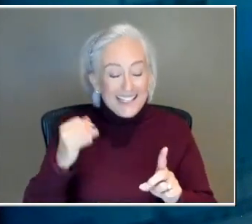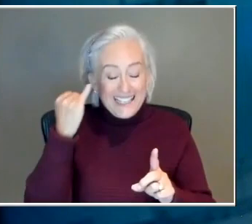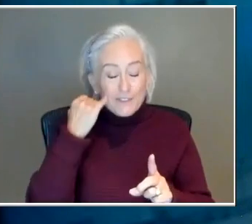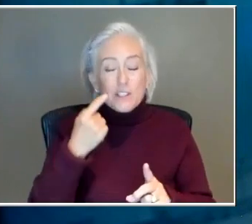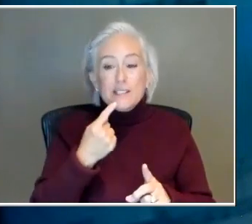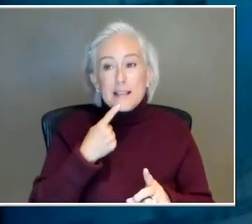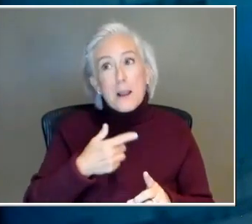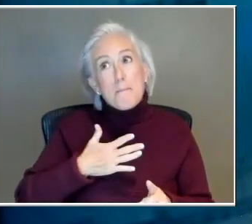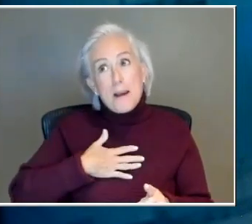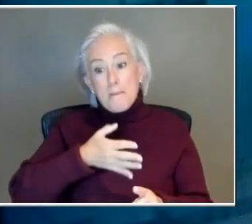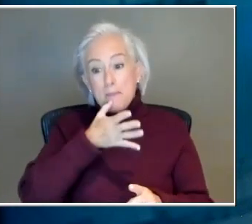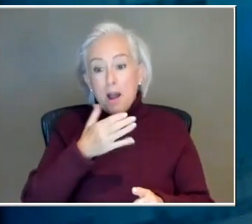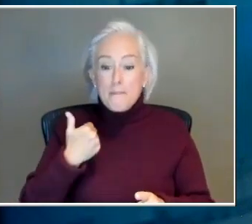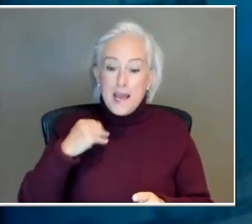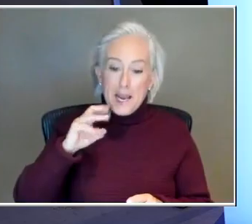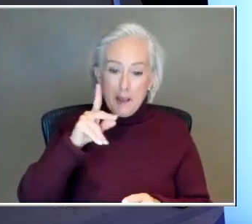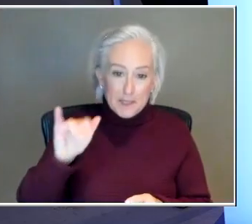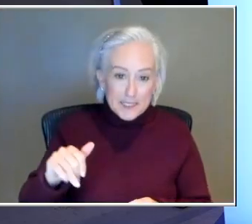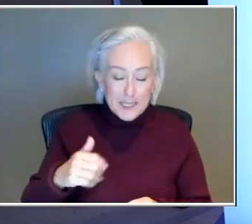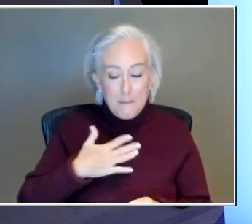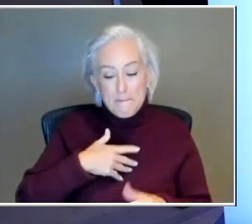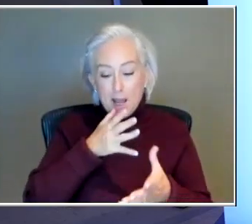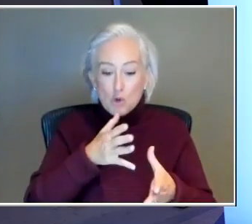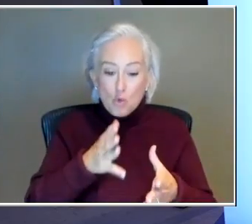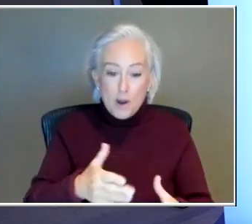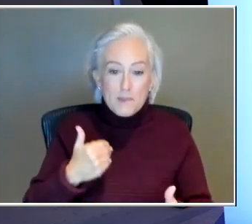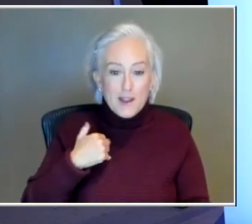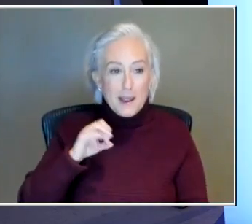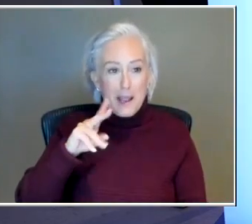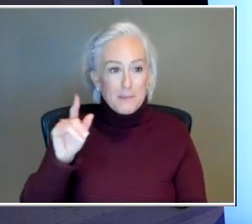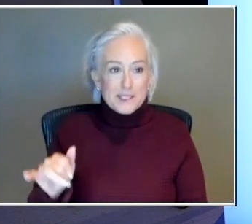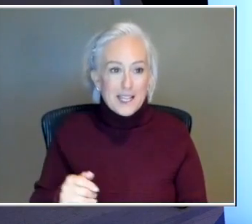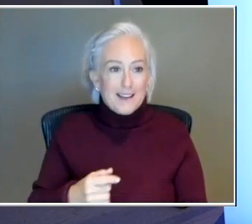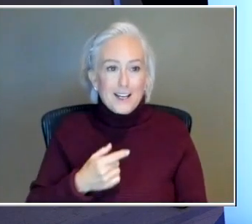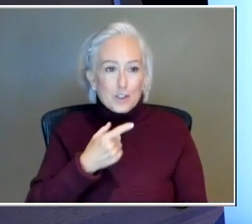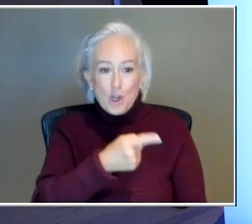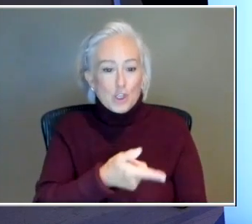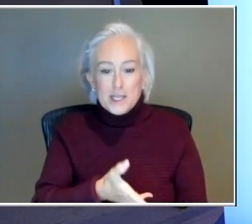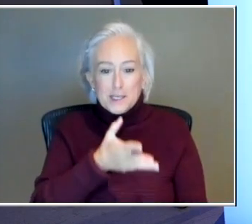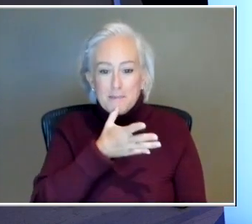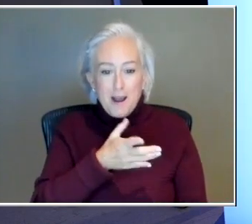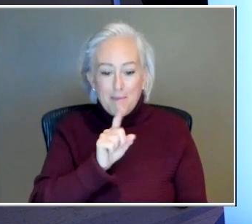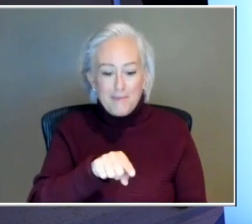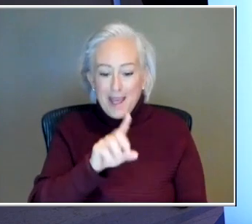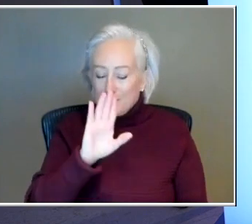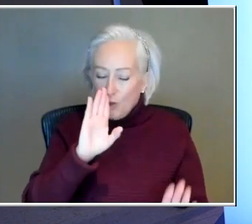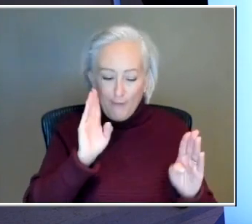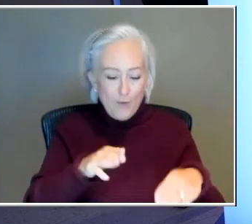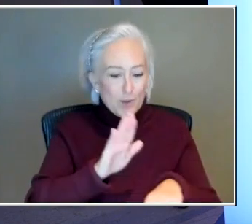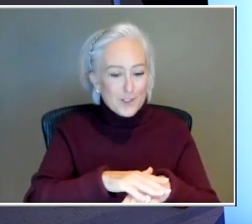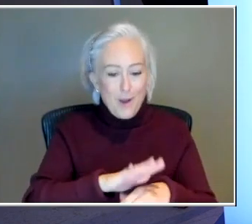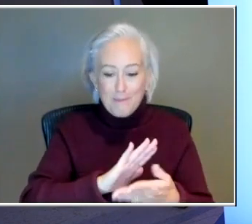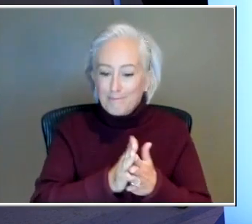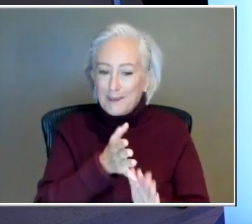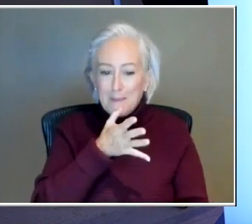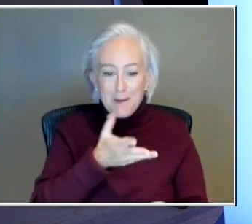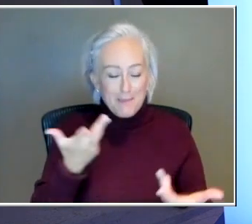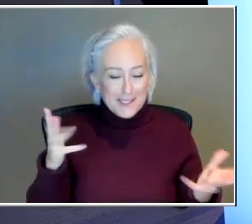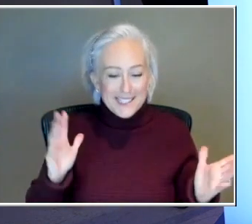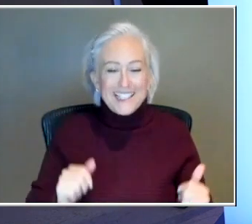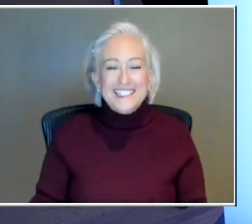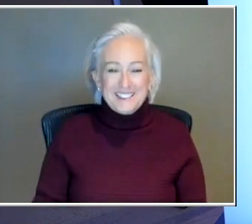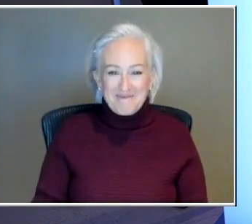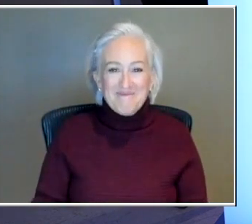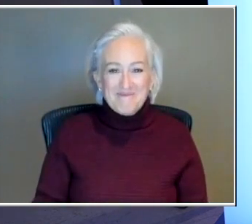familial inheritance. So she's just a mom. There's other things to worry about as a mother, is what you're saying. Exactly, I like that. yeah. Okay. Linda wants to know, can seizures cause